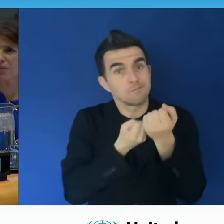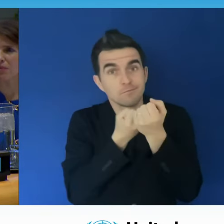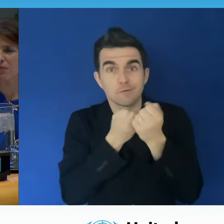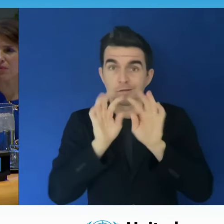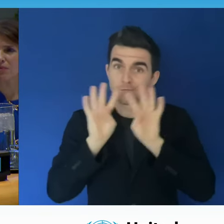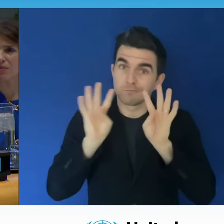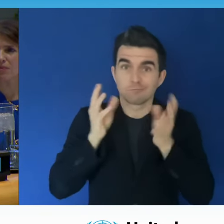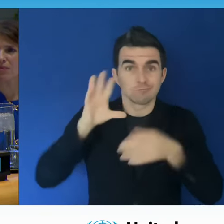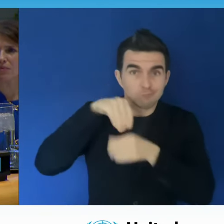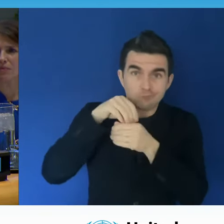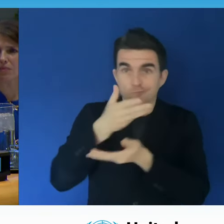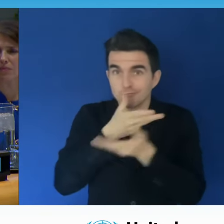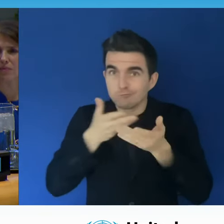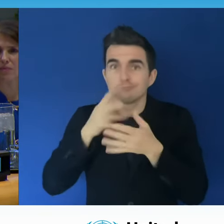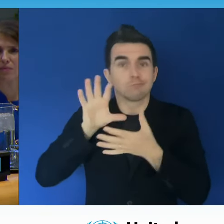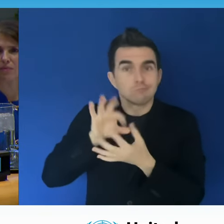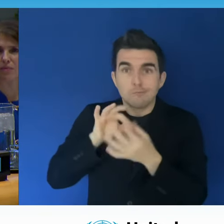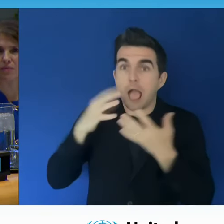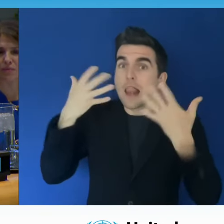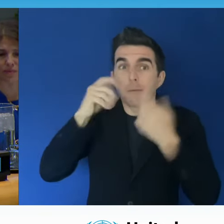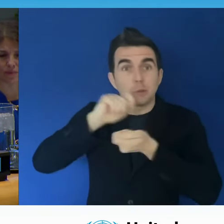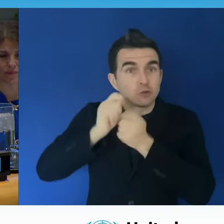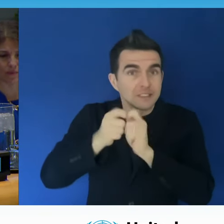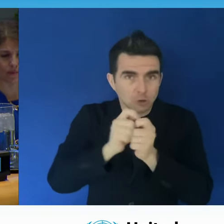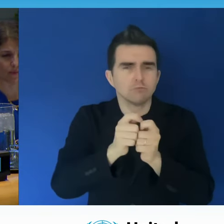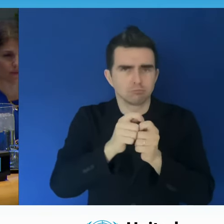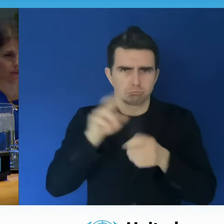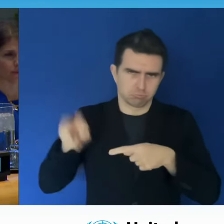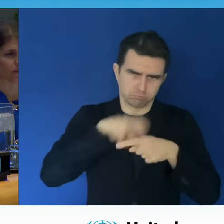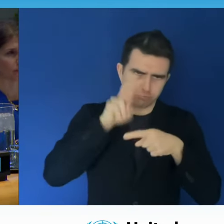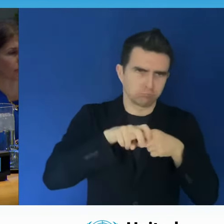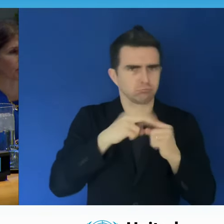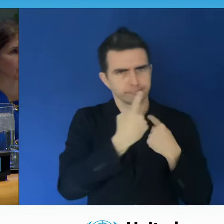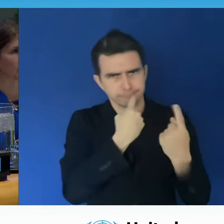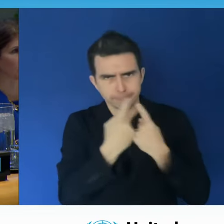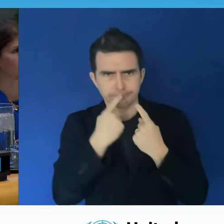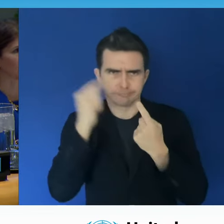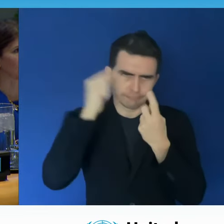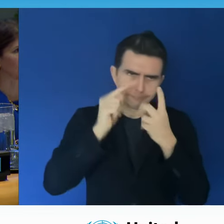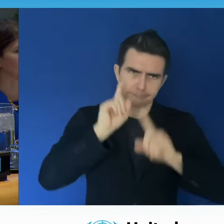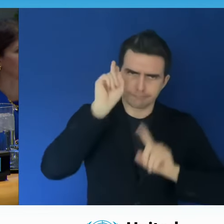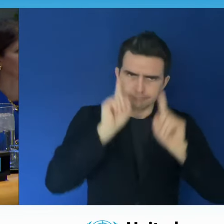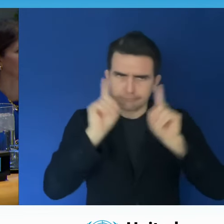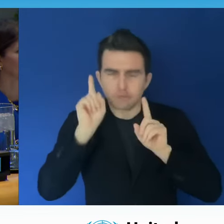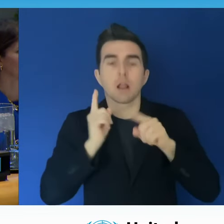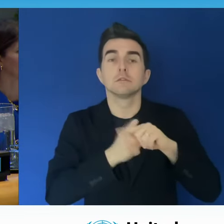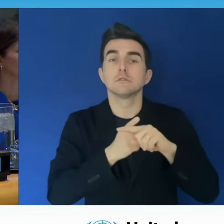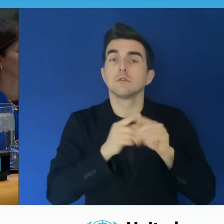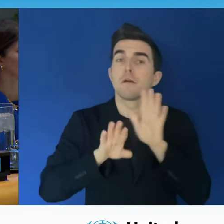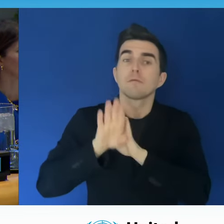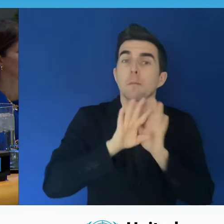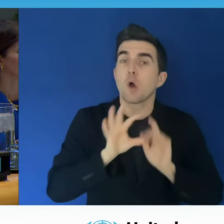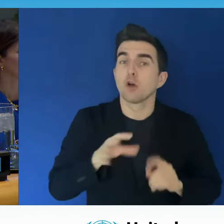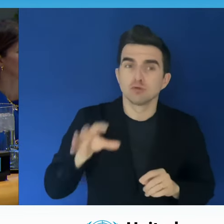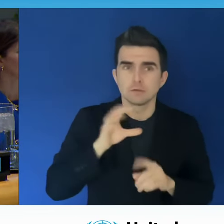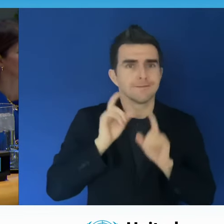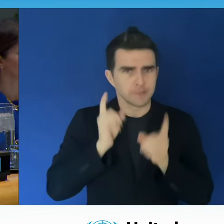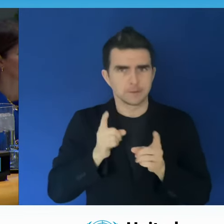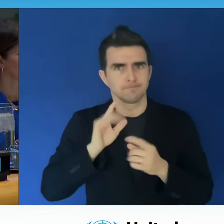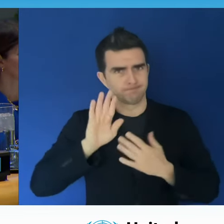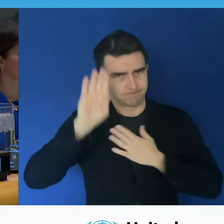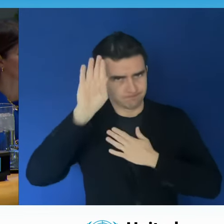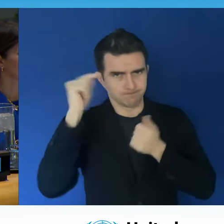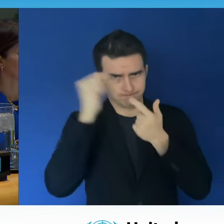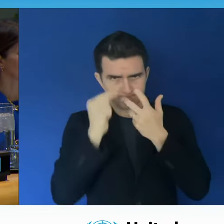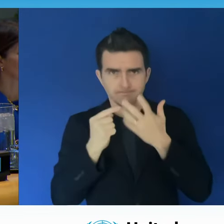to the new loss and damage fund as a step towards climate justice. And we must all push to get finance flowing to